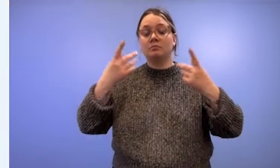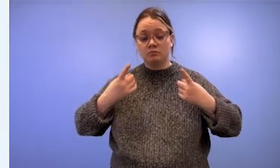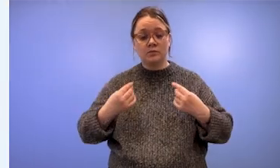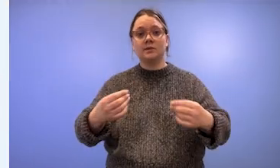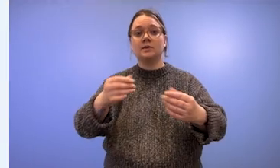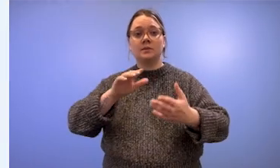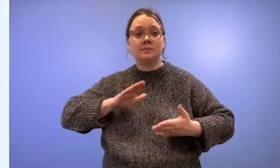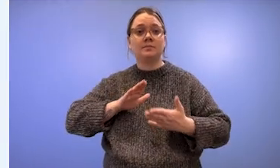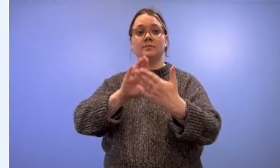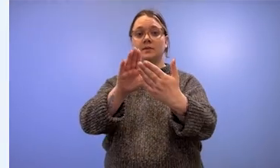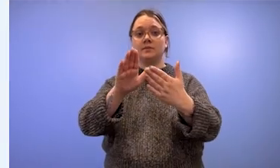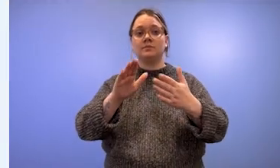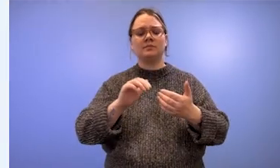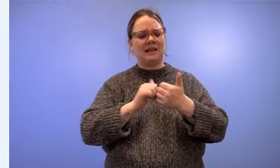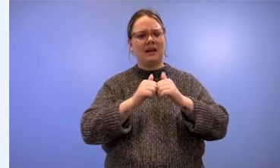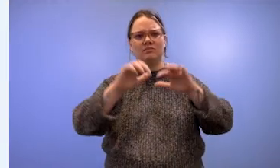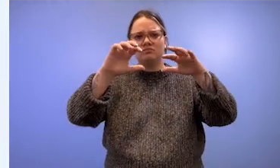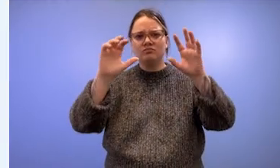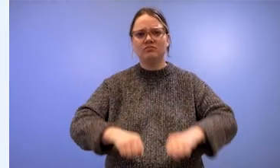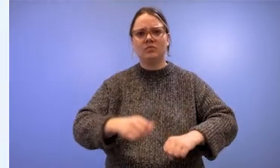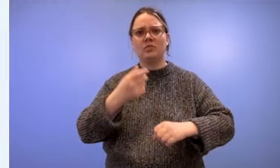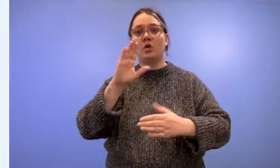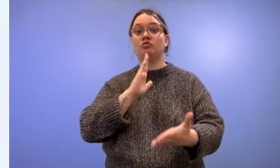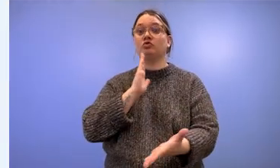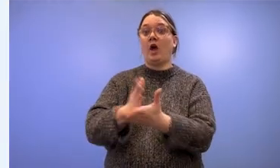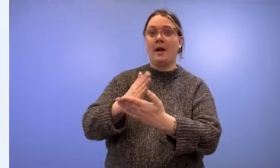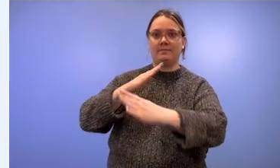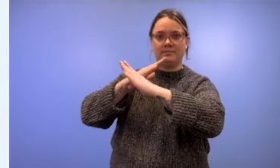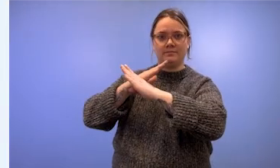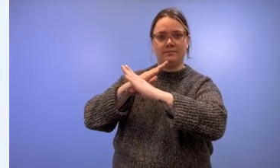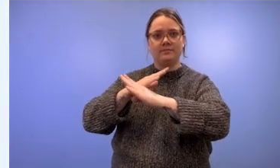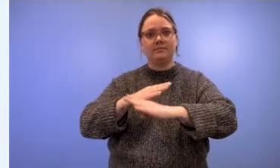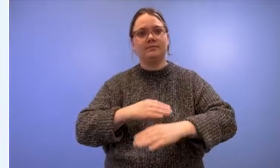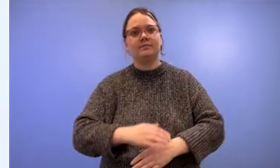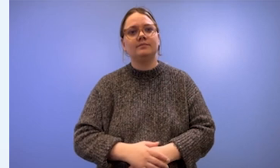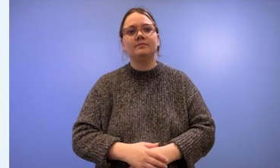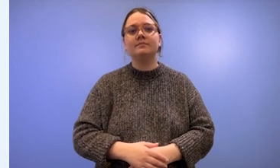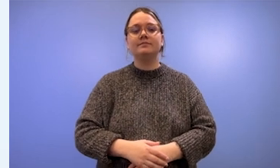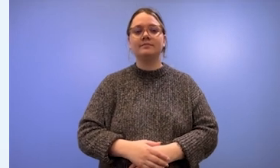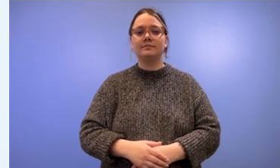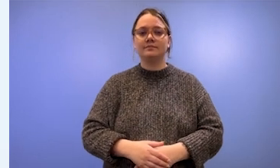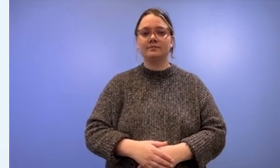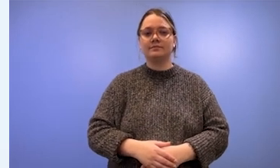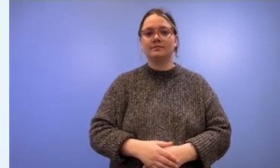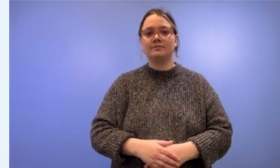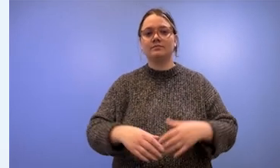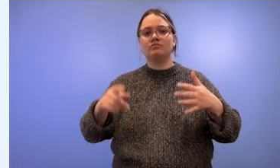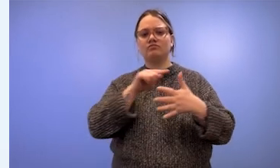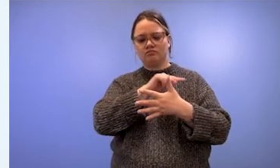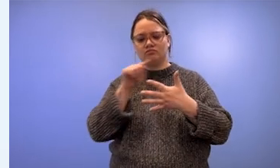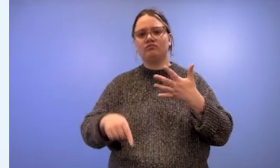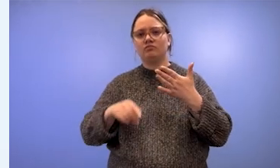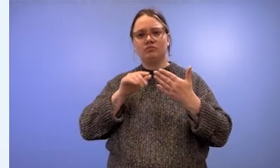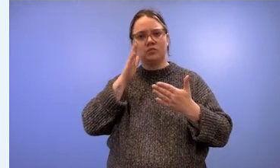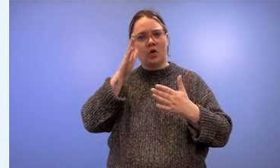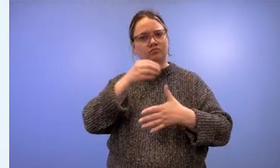Alrighty, so practices and approaches for removing or preventing barriers. So we'll review each of these approaches